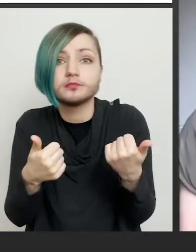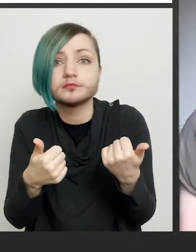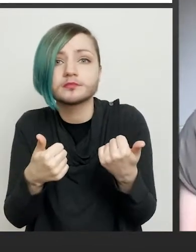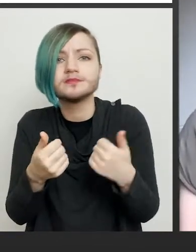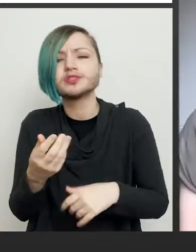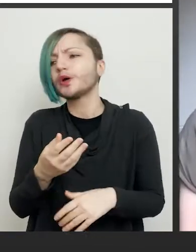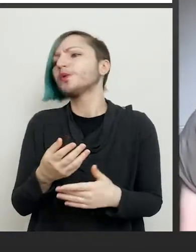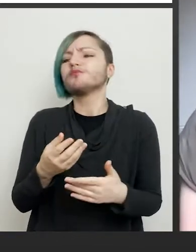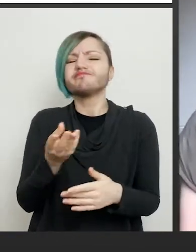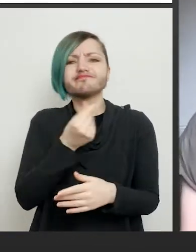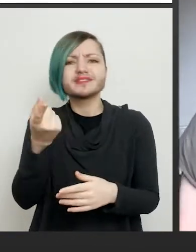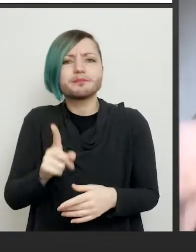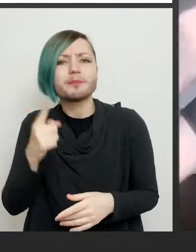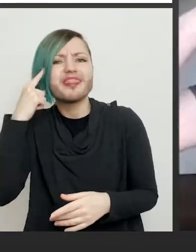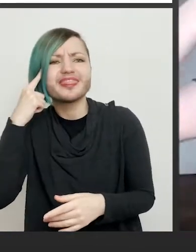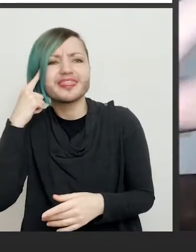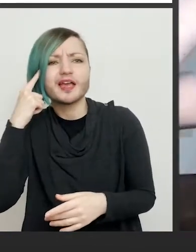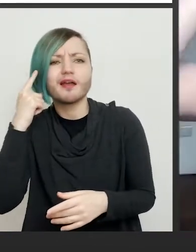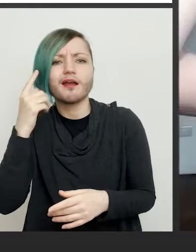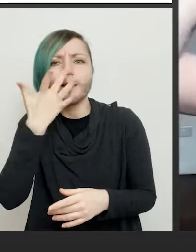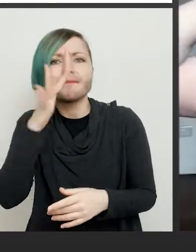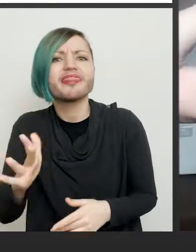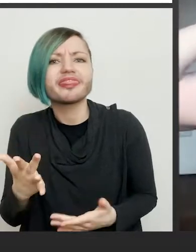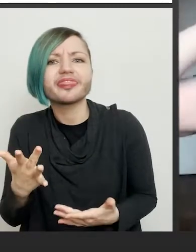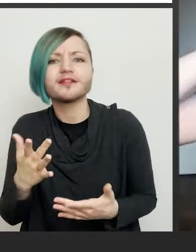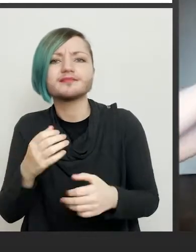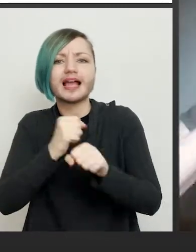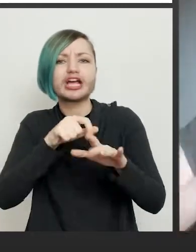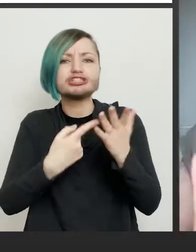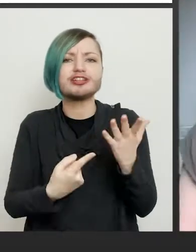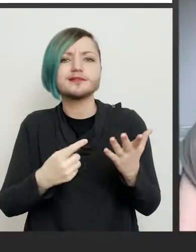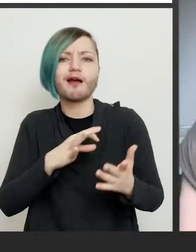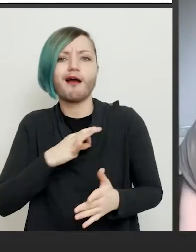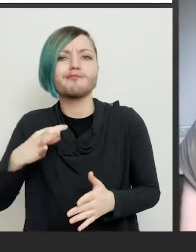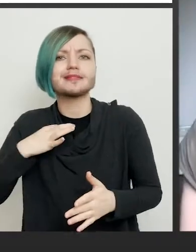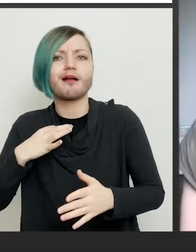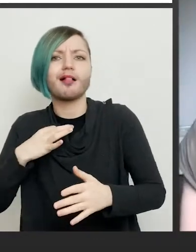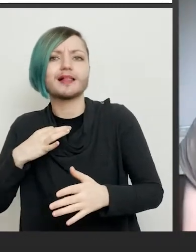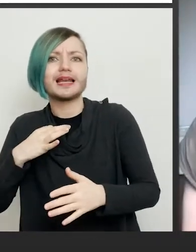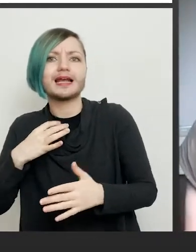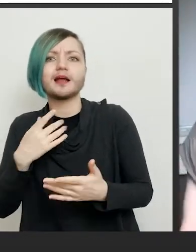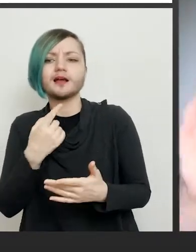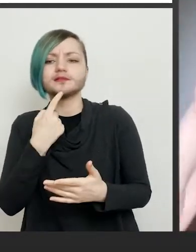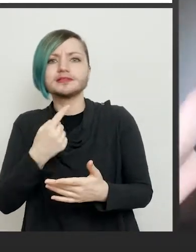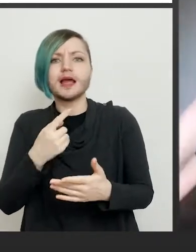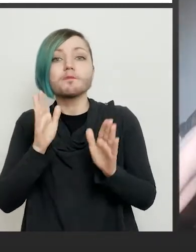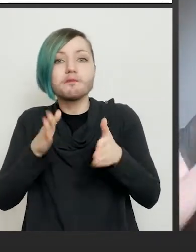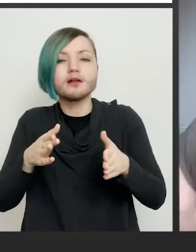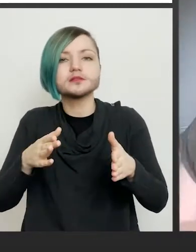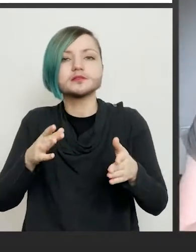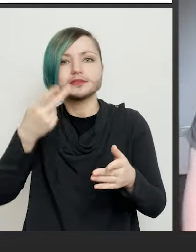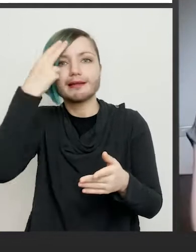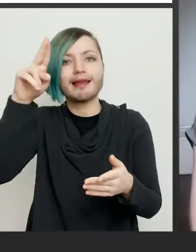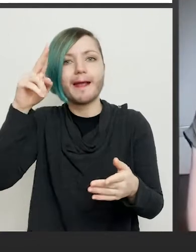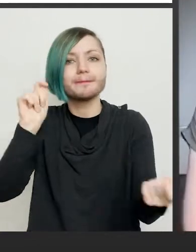this misconception that gender clinics ask people to make a legal change of name. But of course,